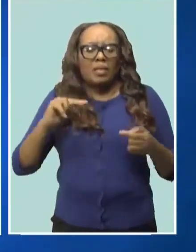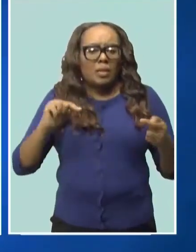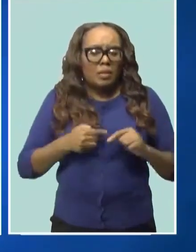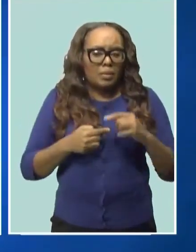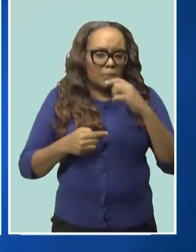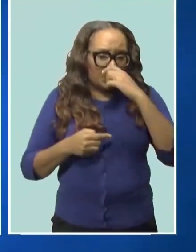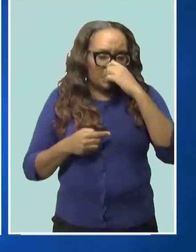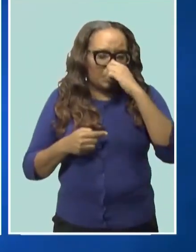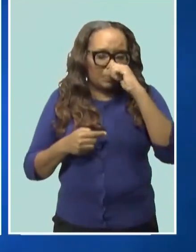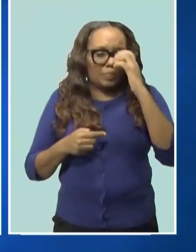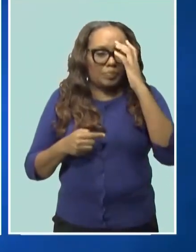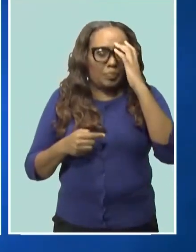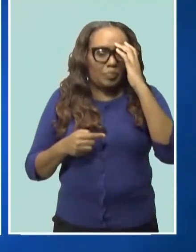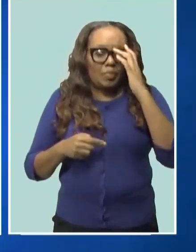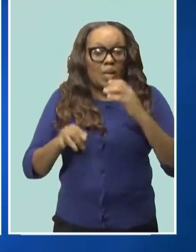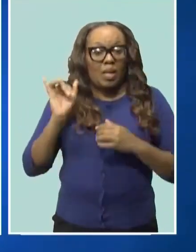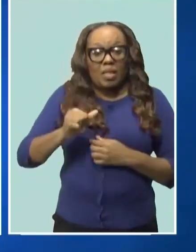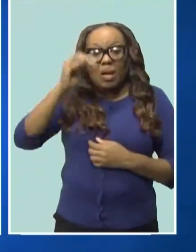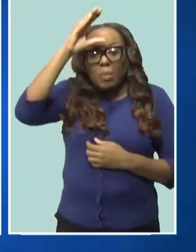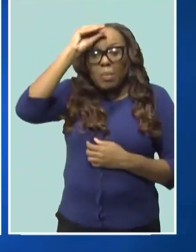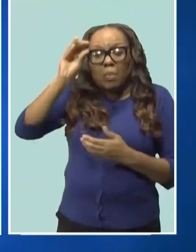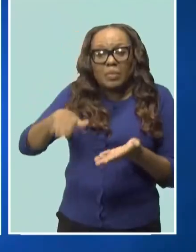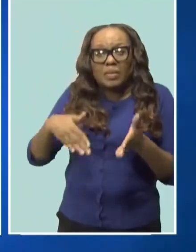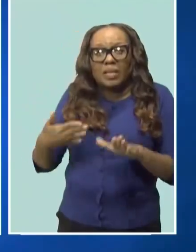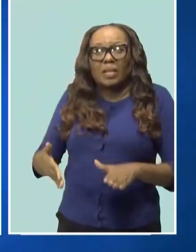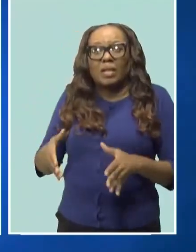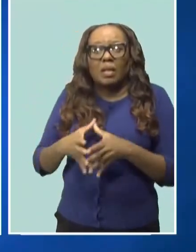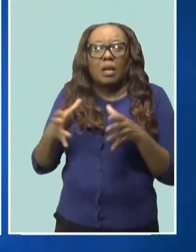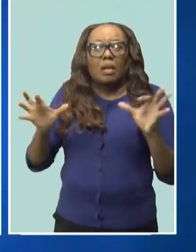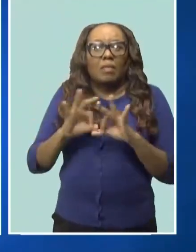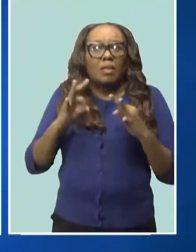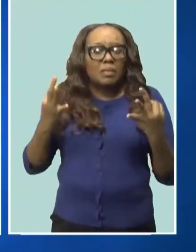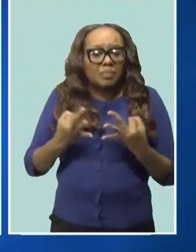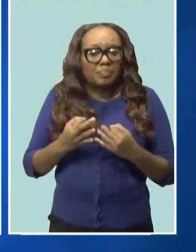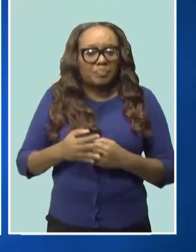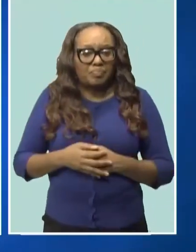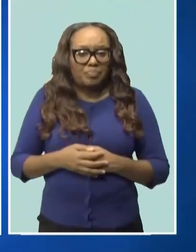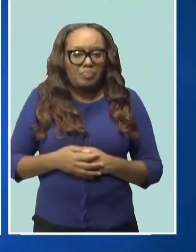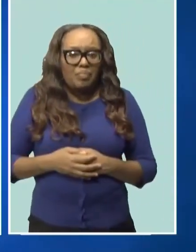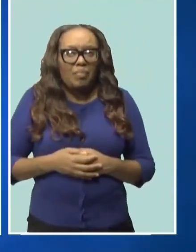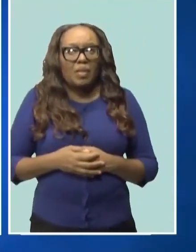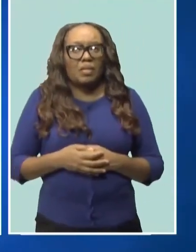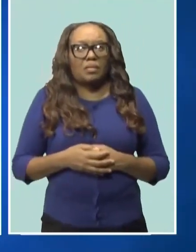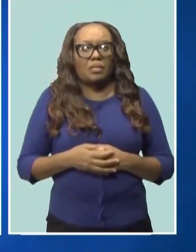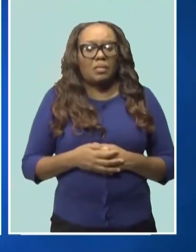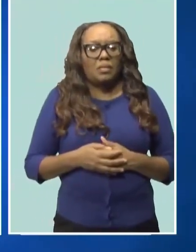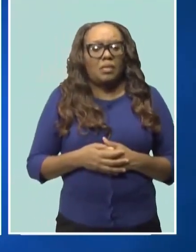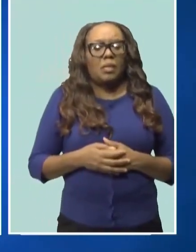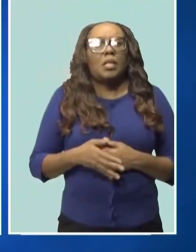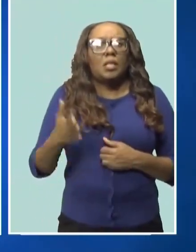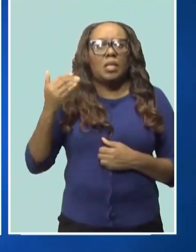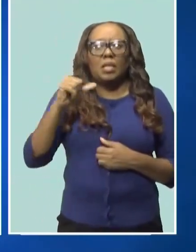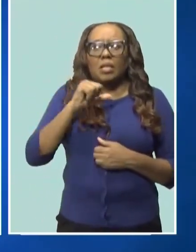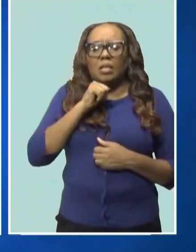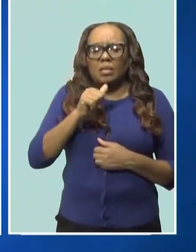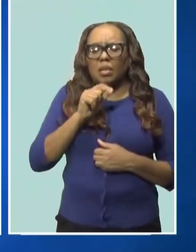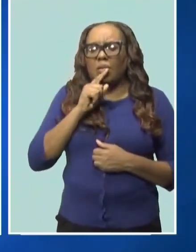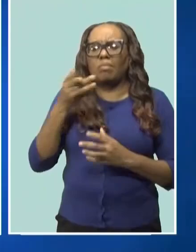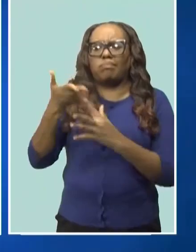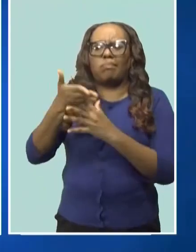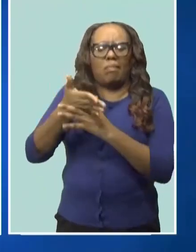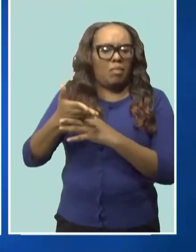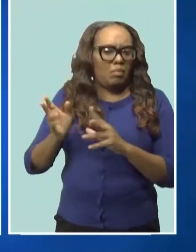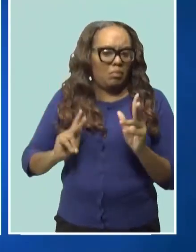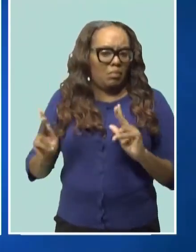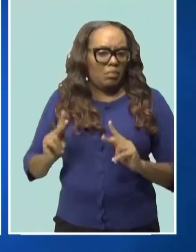and everybody could say the same thing. If you get in Zakir, he can tell you, he gonna tell you that's it, point blank, but he's not an interfering